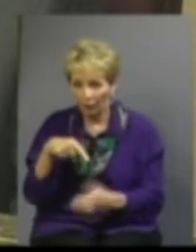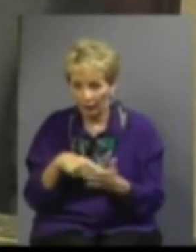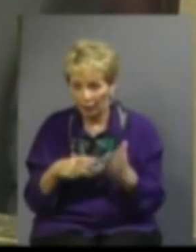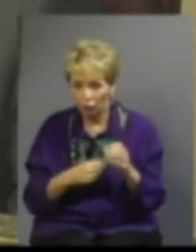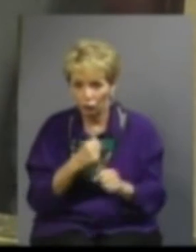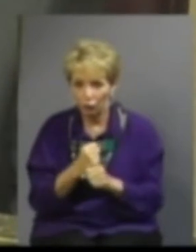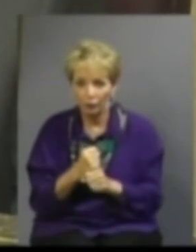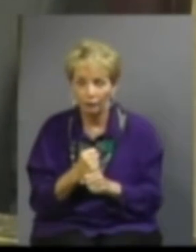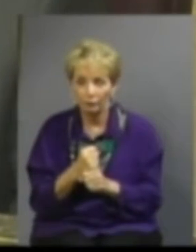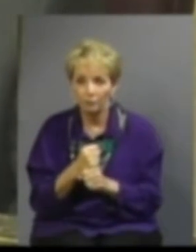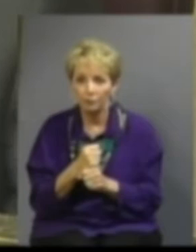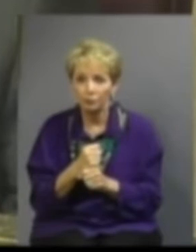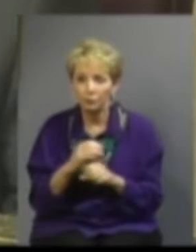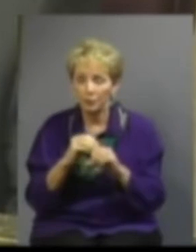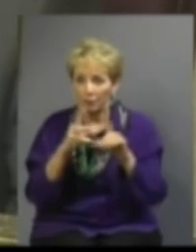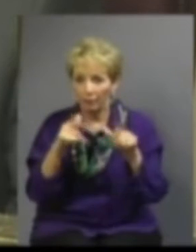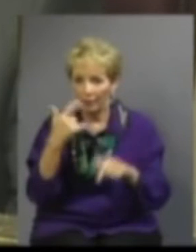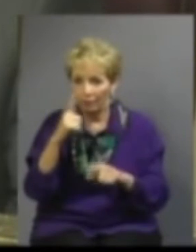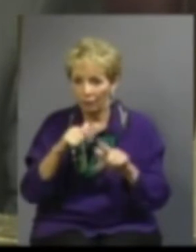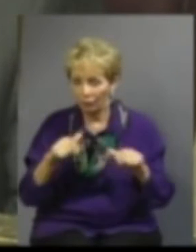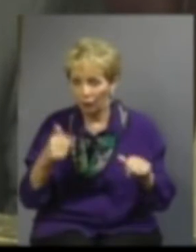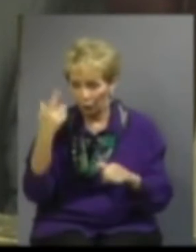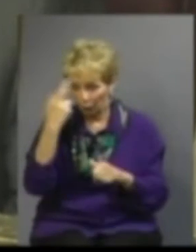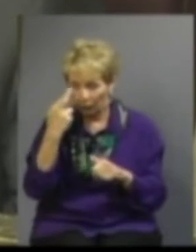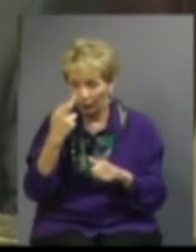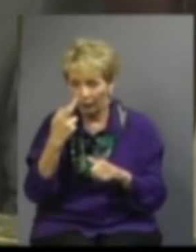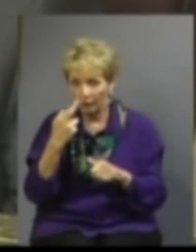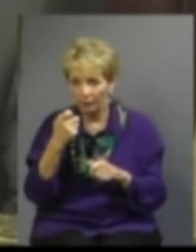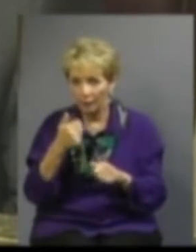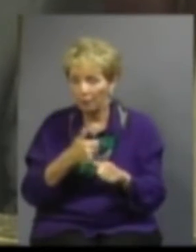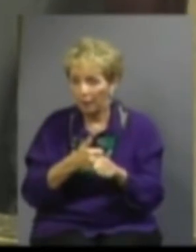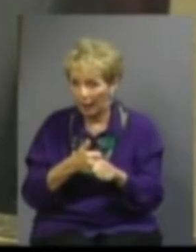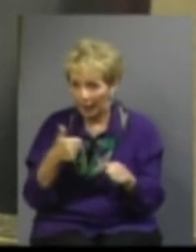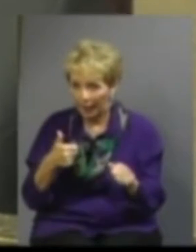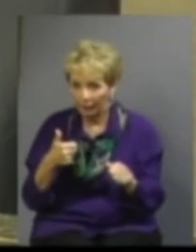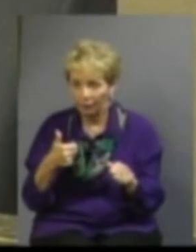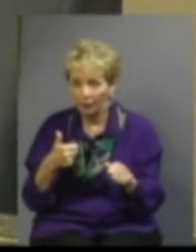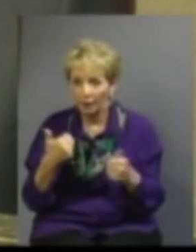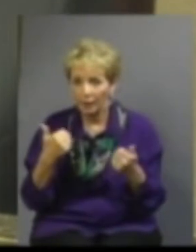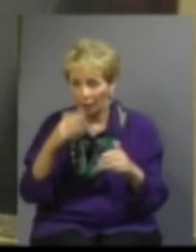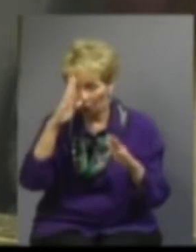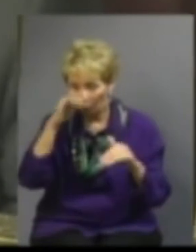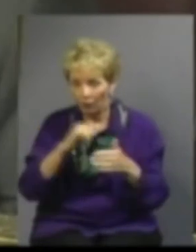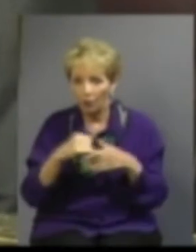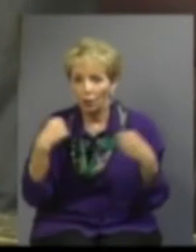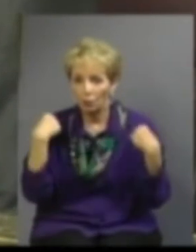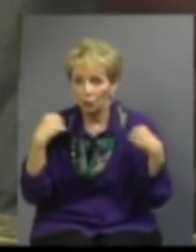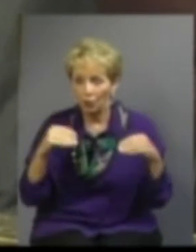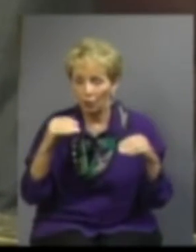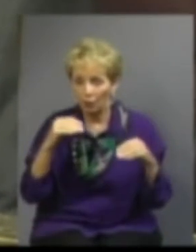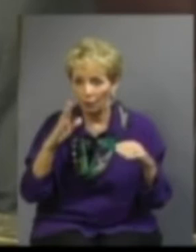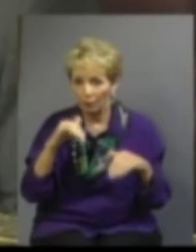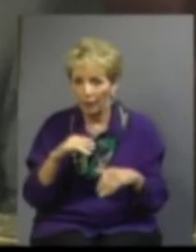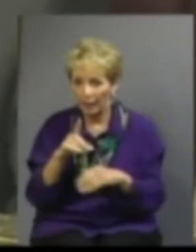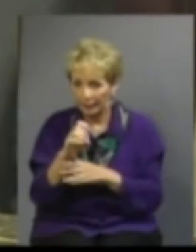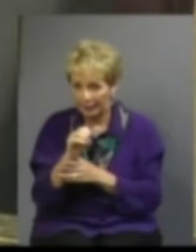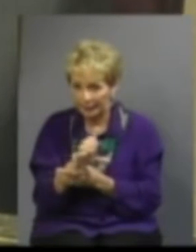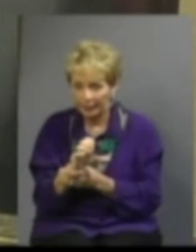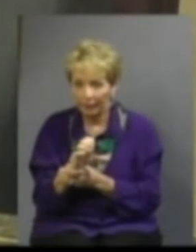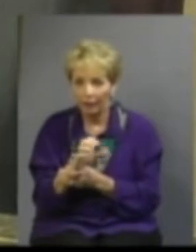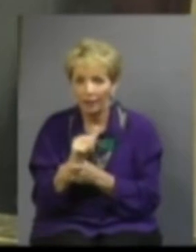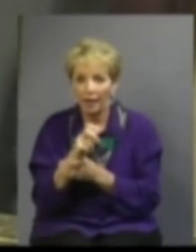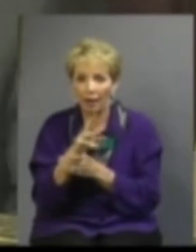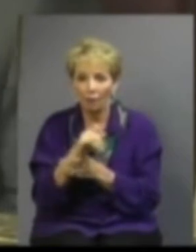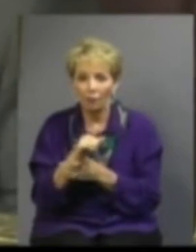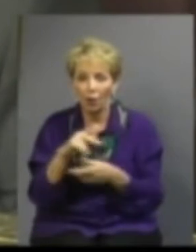year. Obviously, for a variety of reasons, they're running a bit behind. It's now hoped that the store would be open by December. Avery